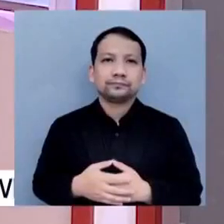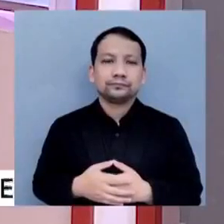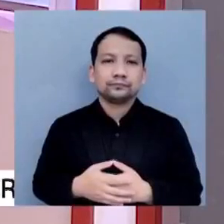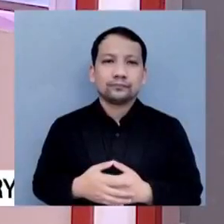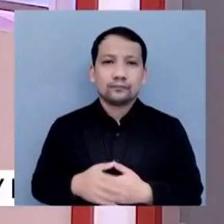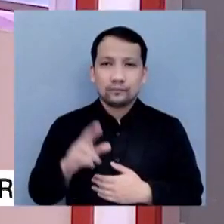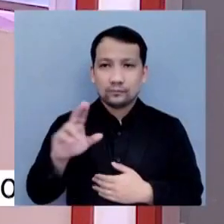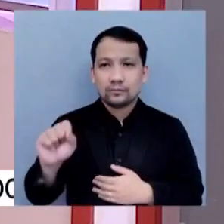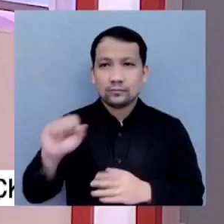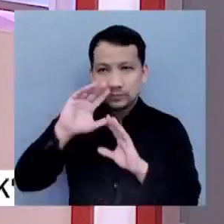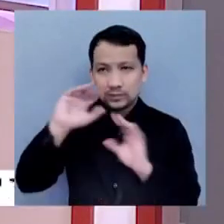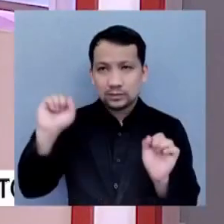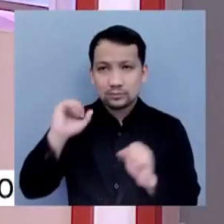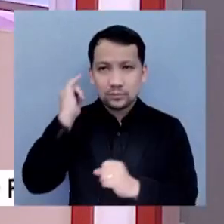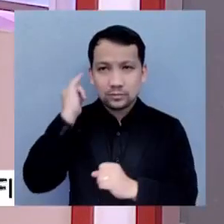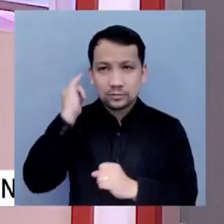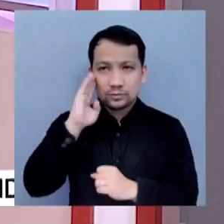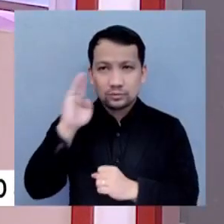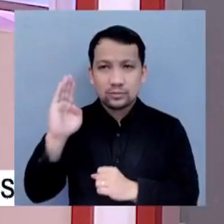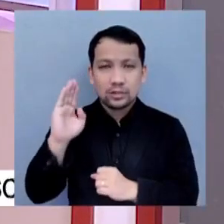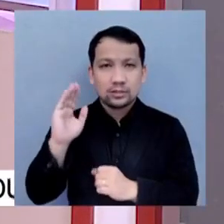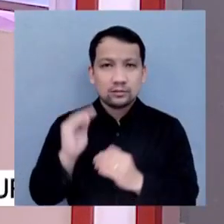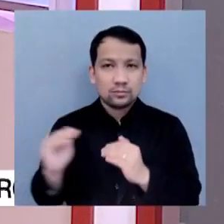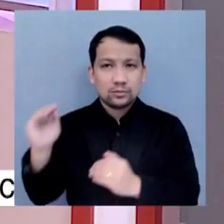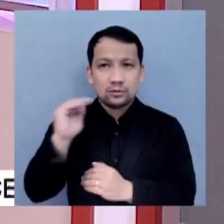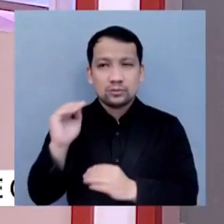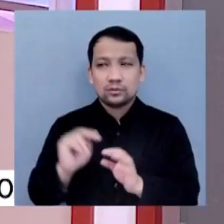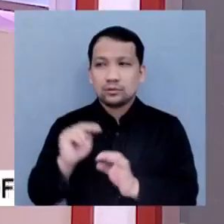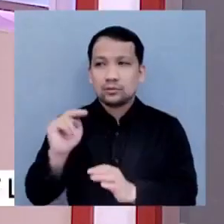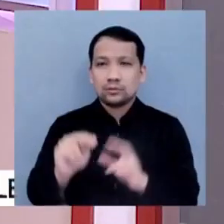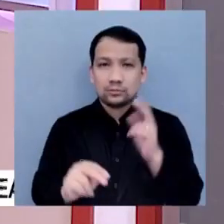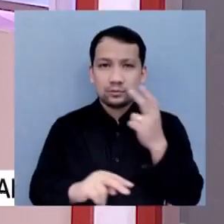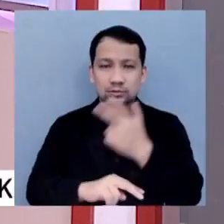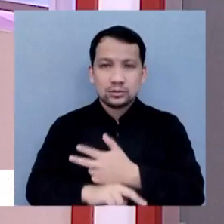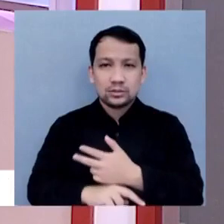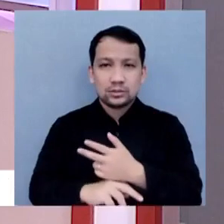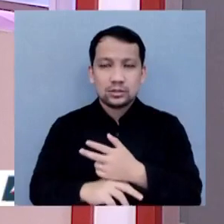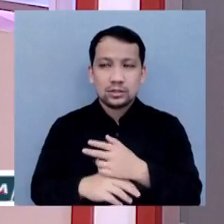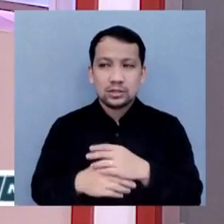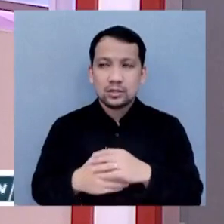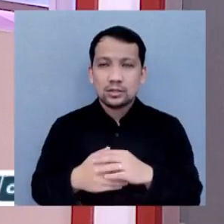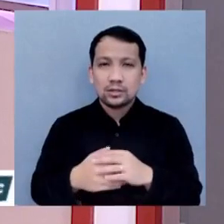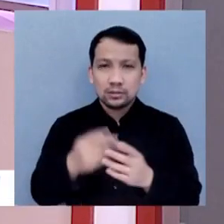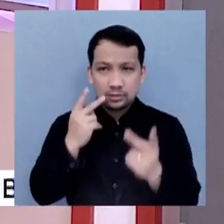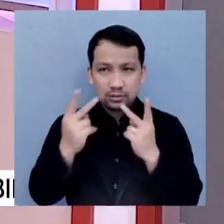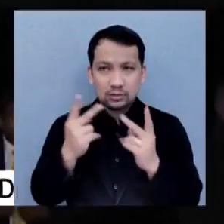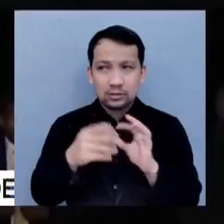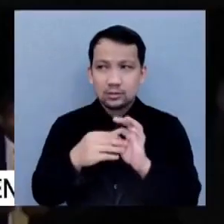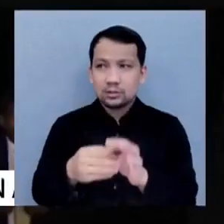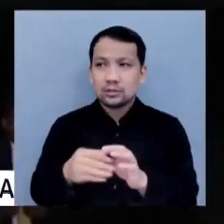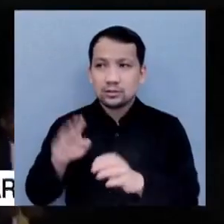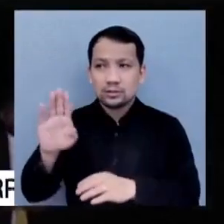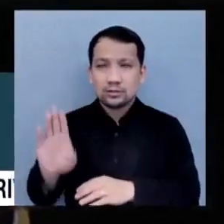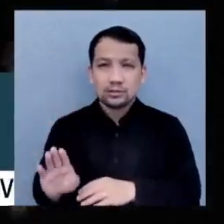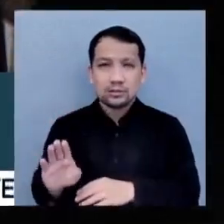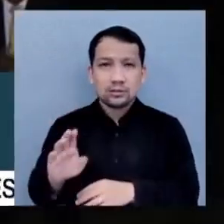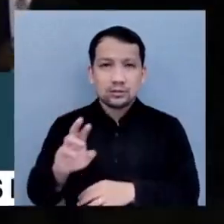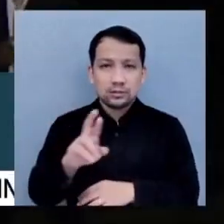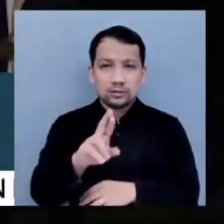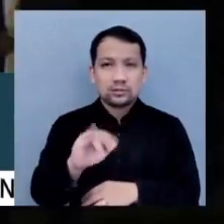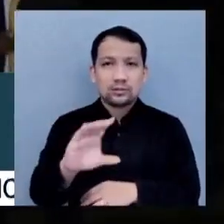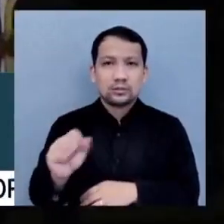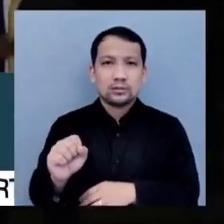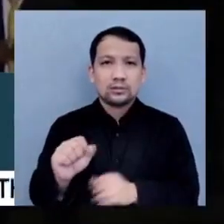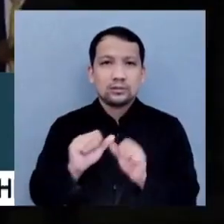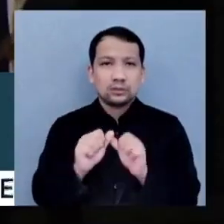U.S. President Joe Biden now in Northern Ireland for a three-day visit. Biden was greeted by British Prime Minister Rishi Sunak as